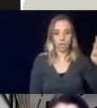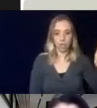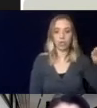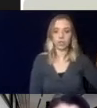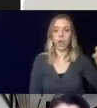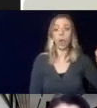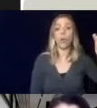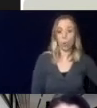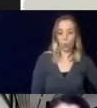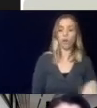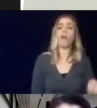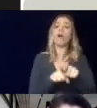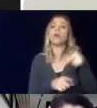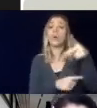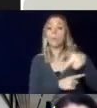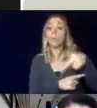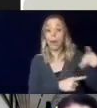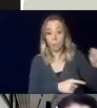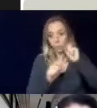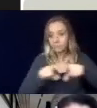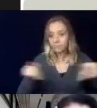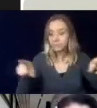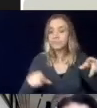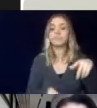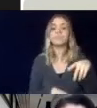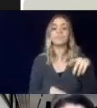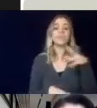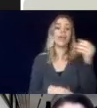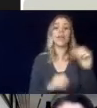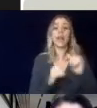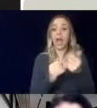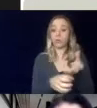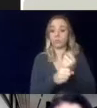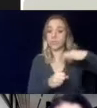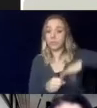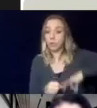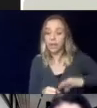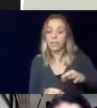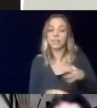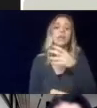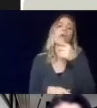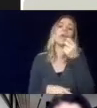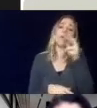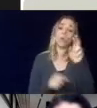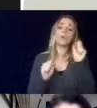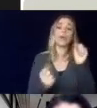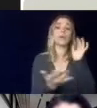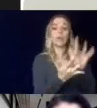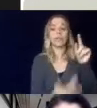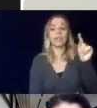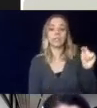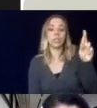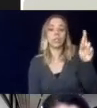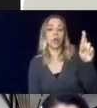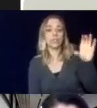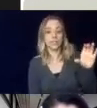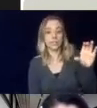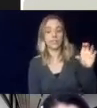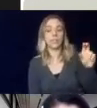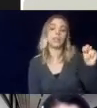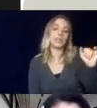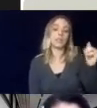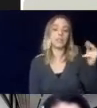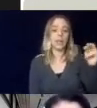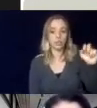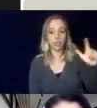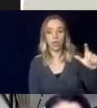how to access CME credits in that PowerPoint as well, or you can send the questions to the TRC and National Consortium Telehealth Resource